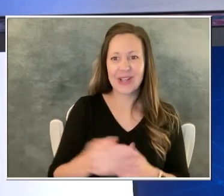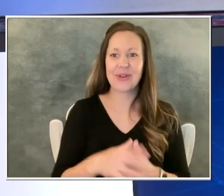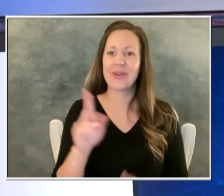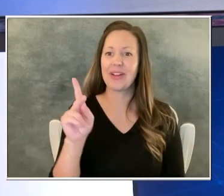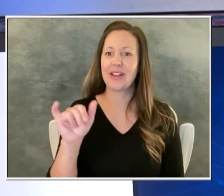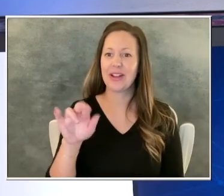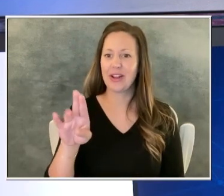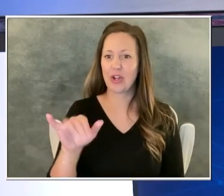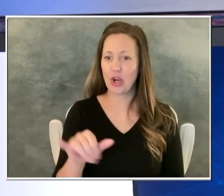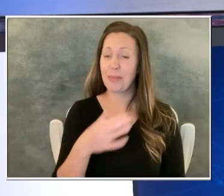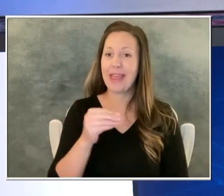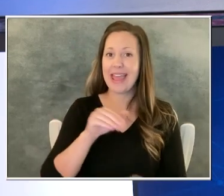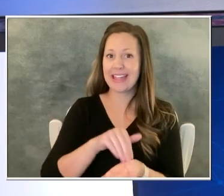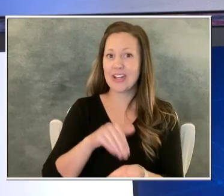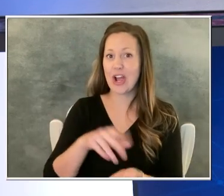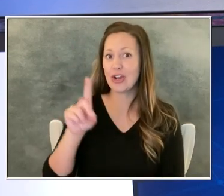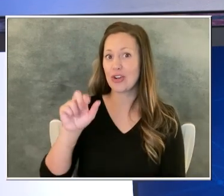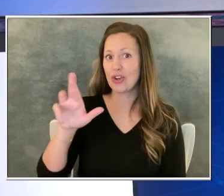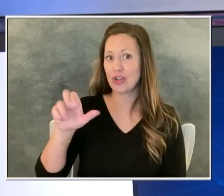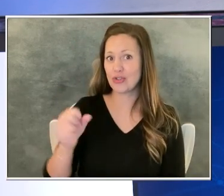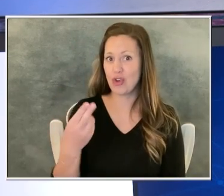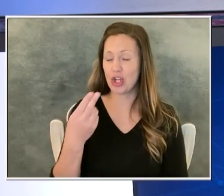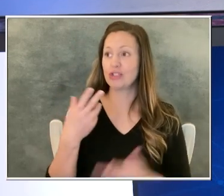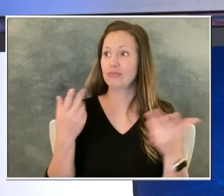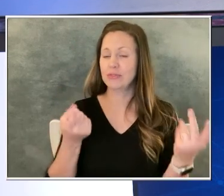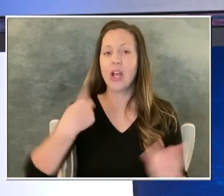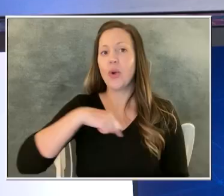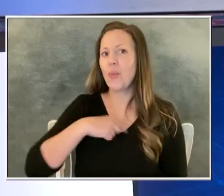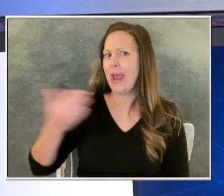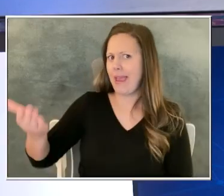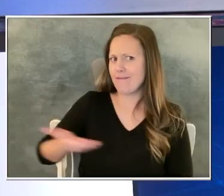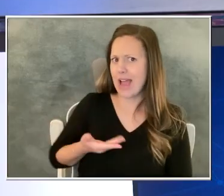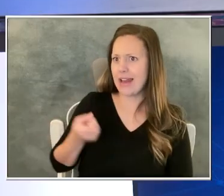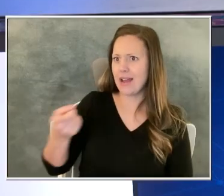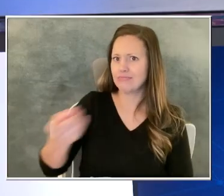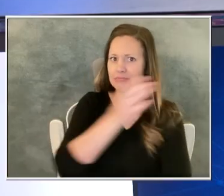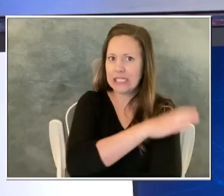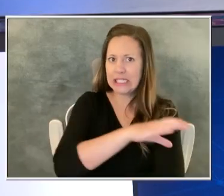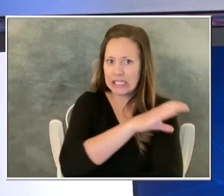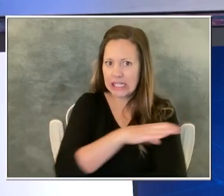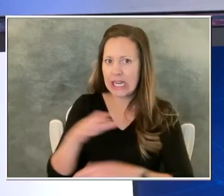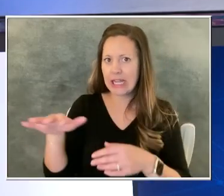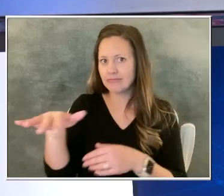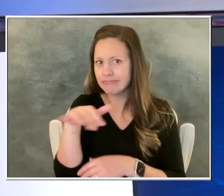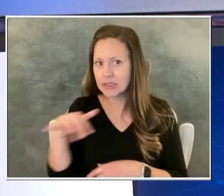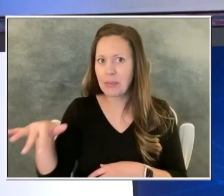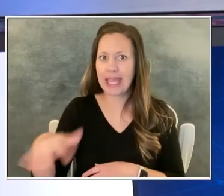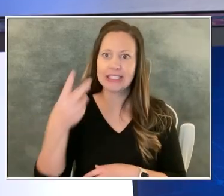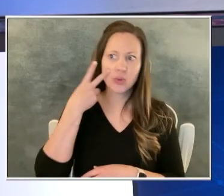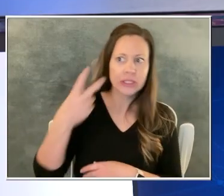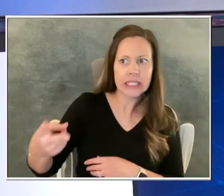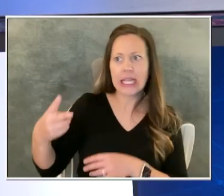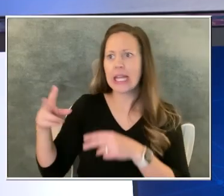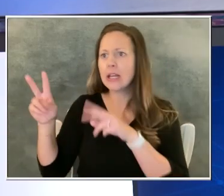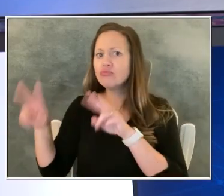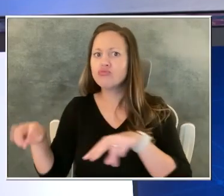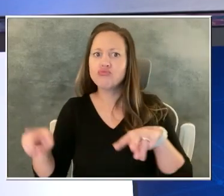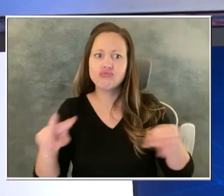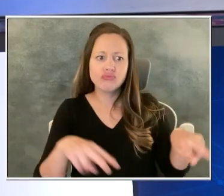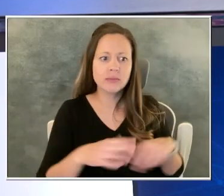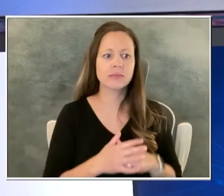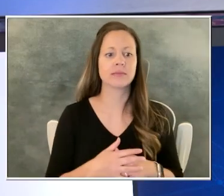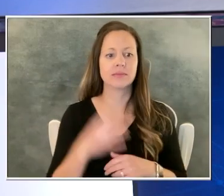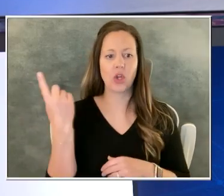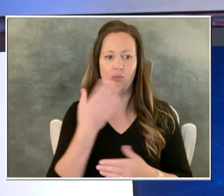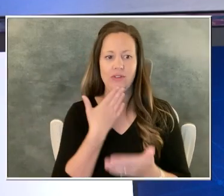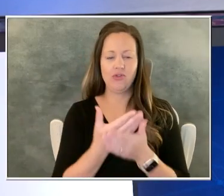Darsh invited us into his clinic space to kind of show and tell. Always good to get in there with you. You're going to show us kind of how